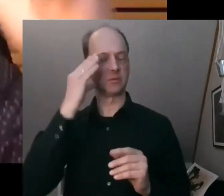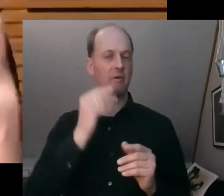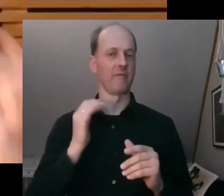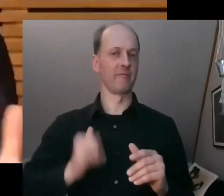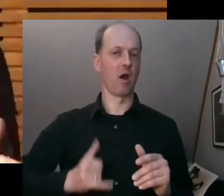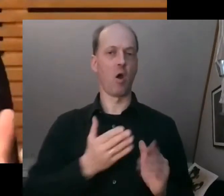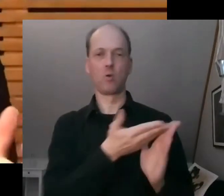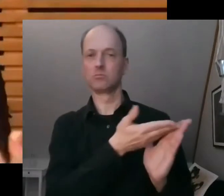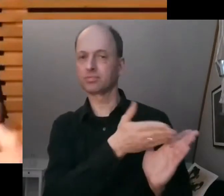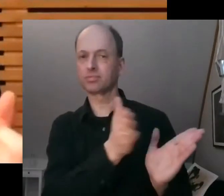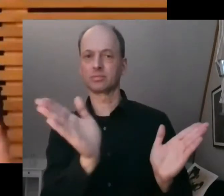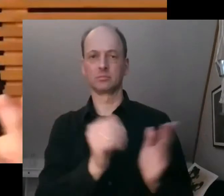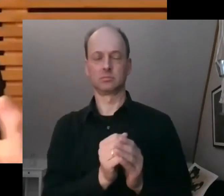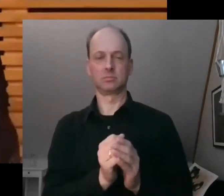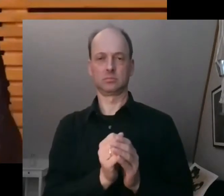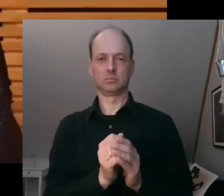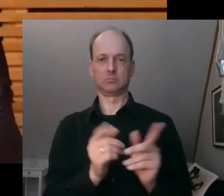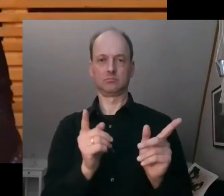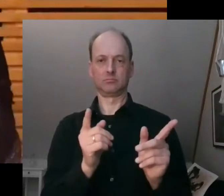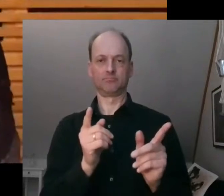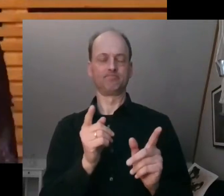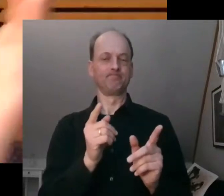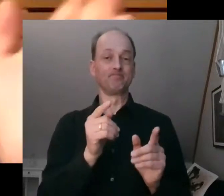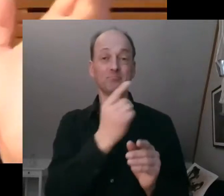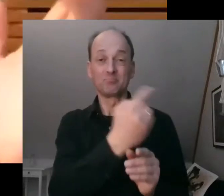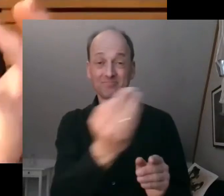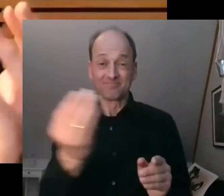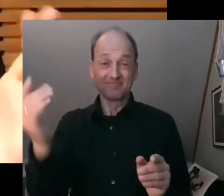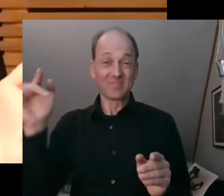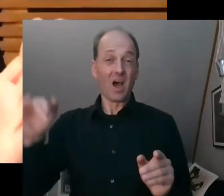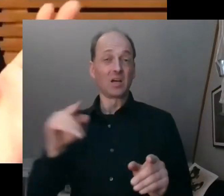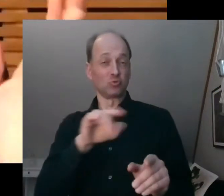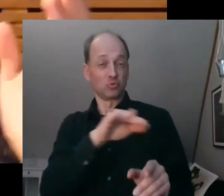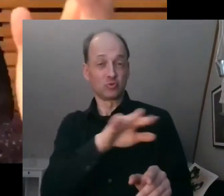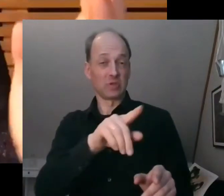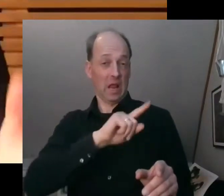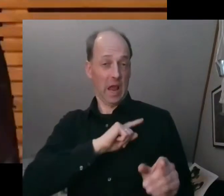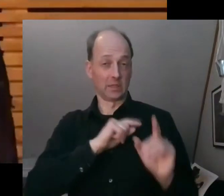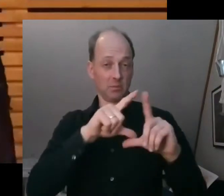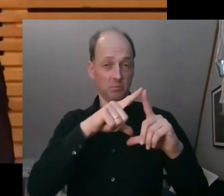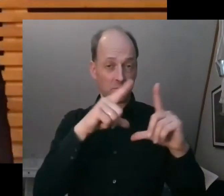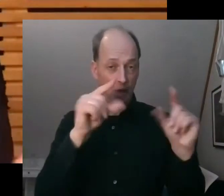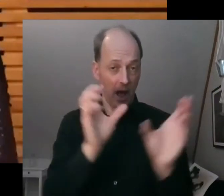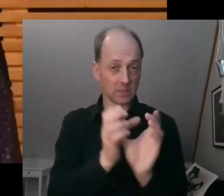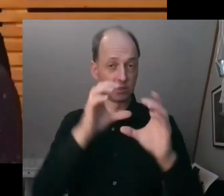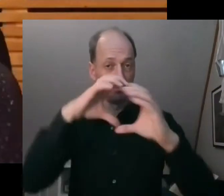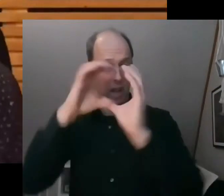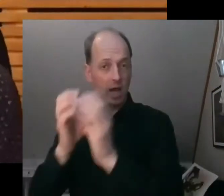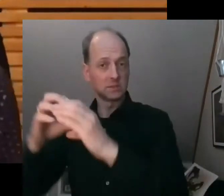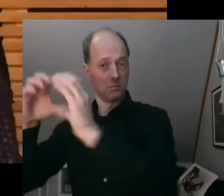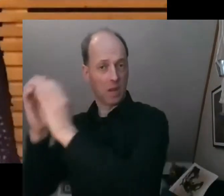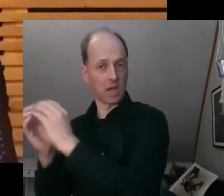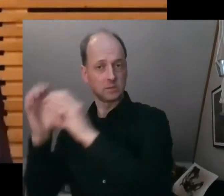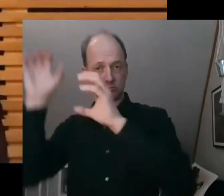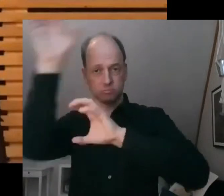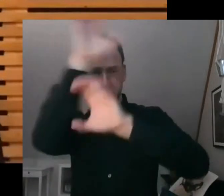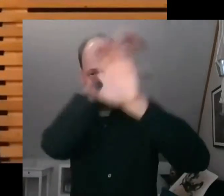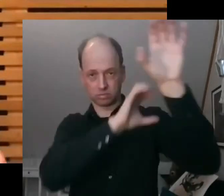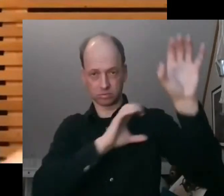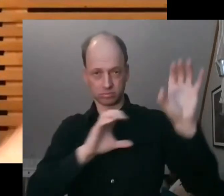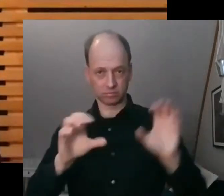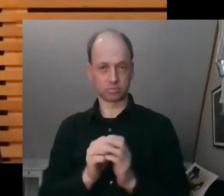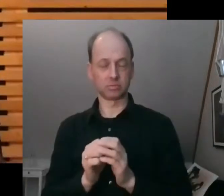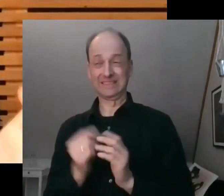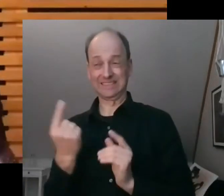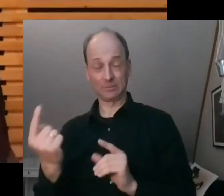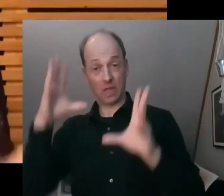male, everything is mixed together. So the different groups of human beings, they have their own bubbles, their own interest